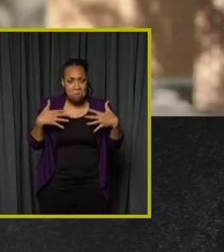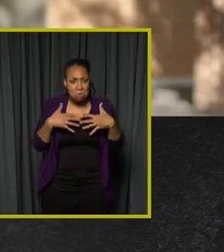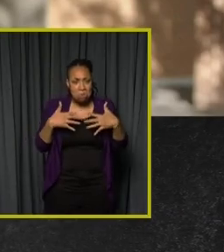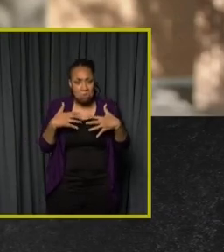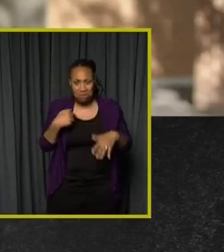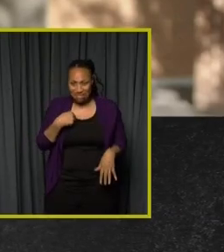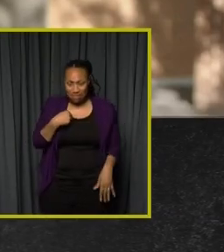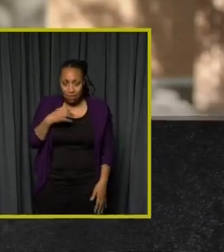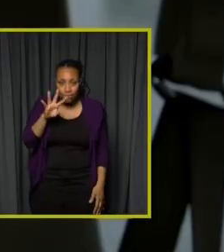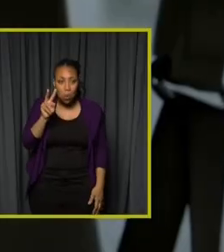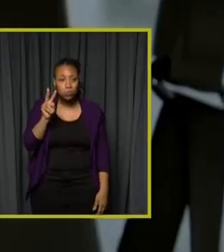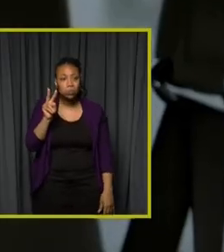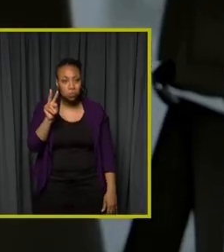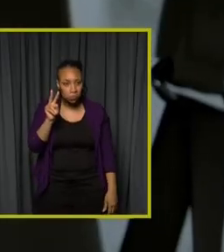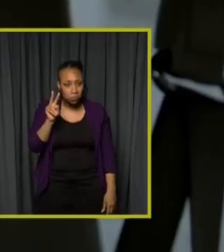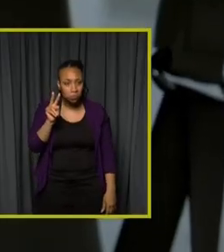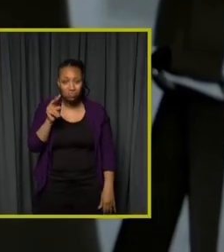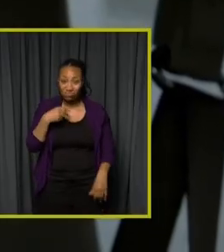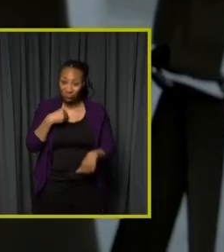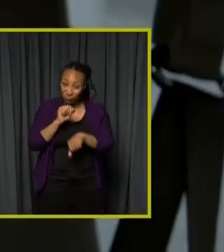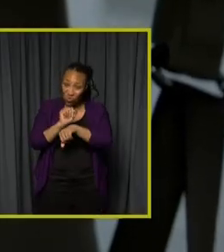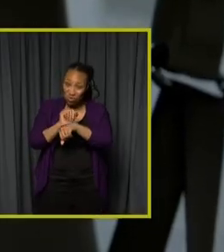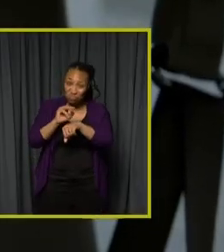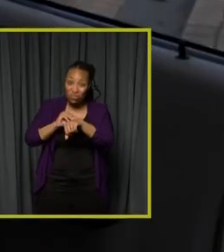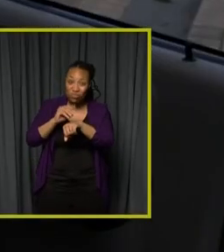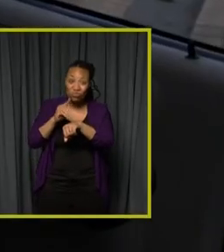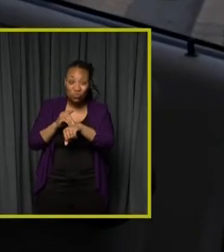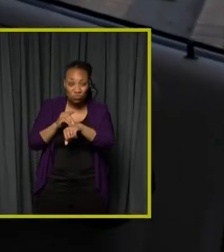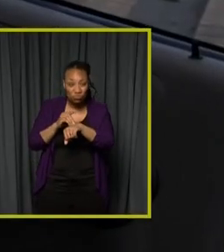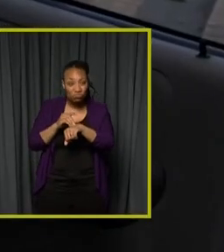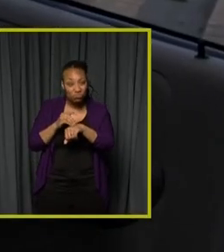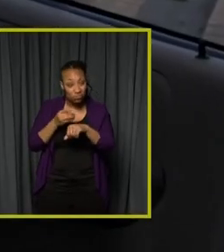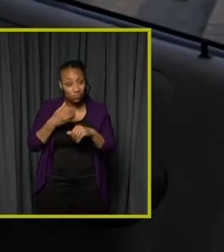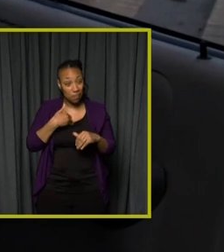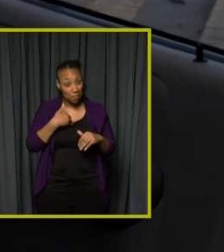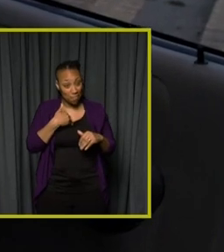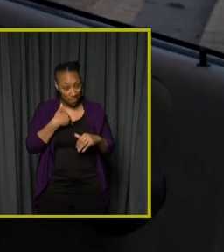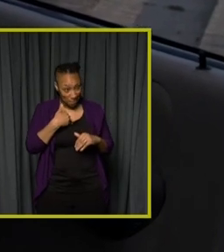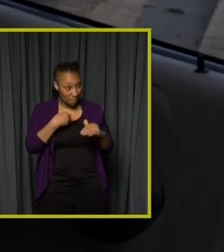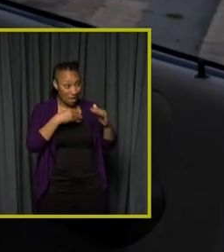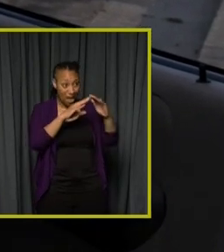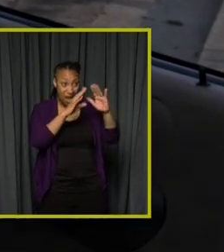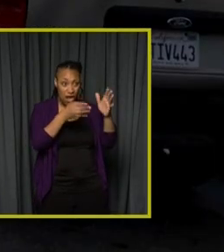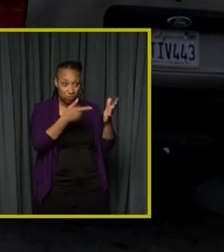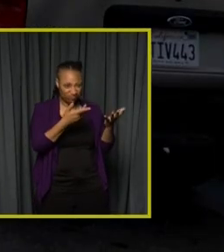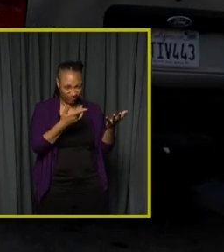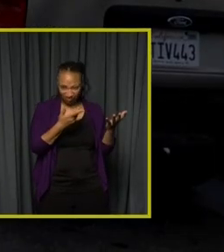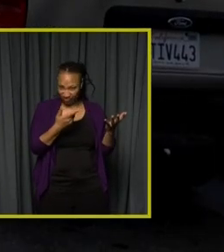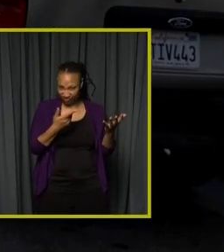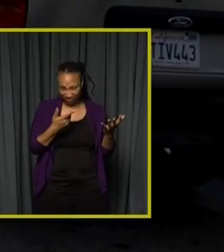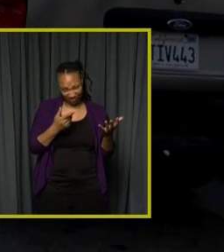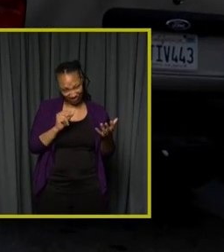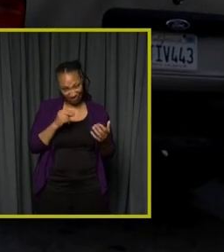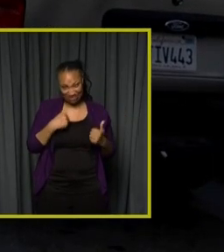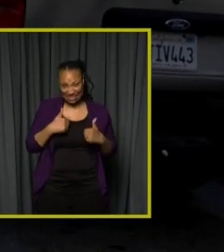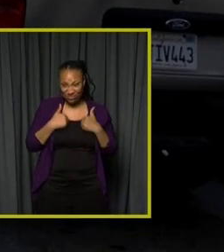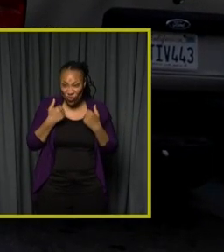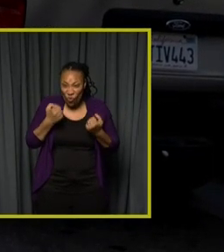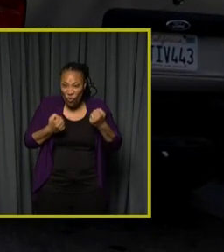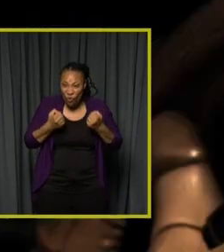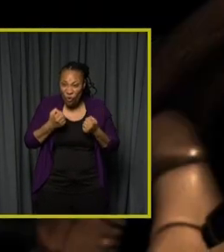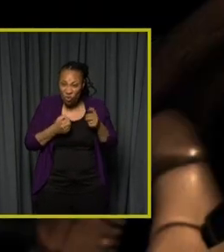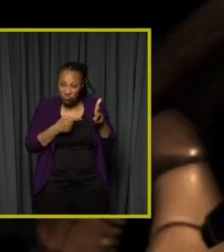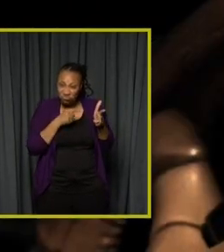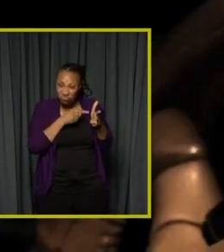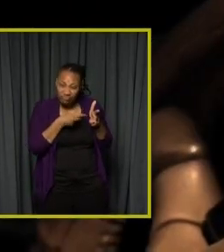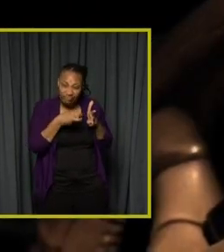cashier at McDonald's. I had lost my house. You're welcome to come inside. there's a